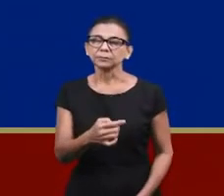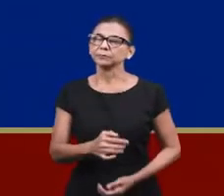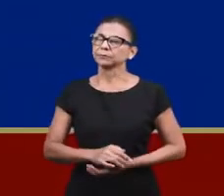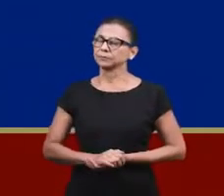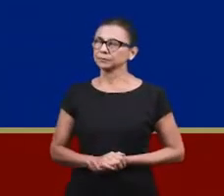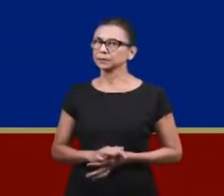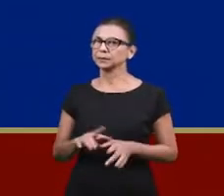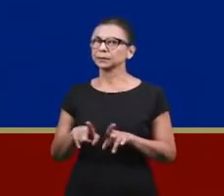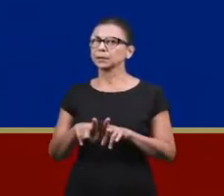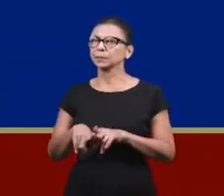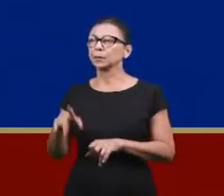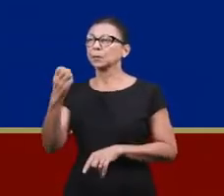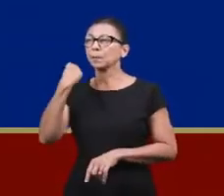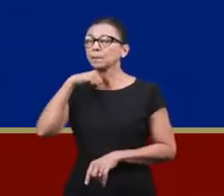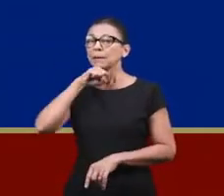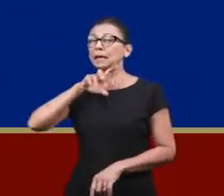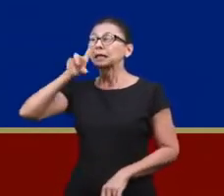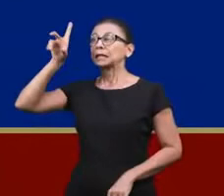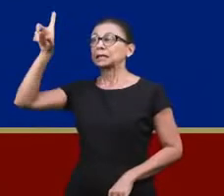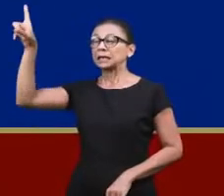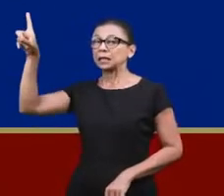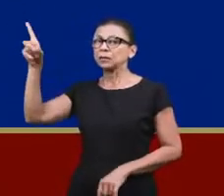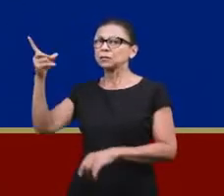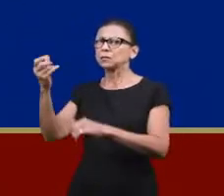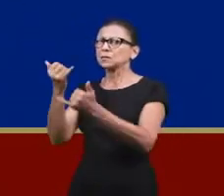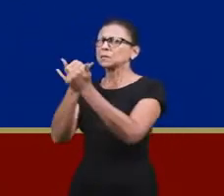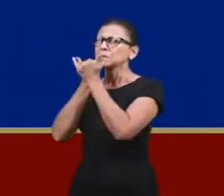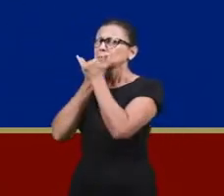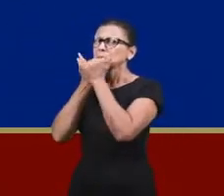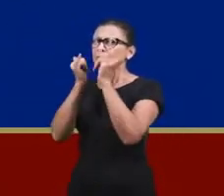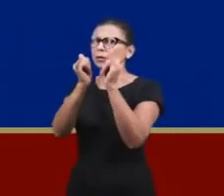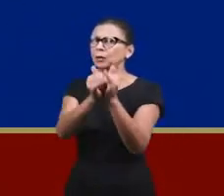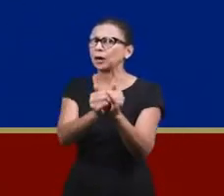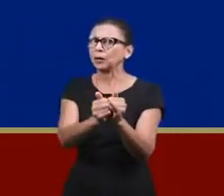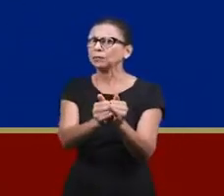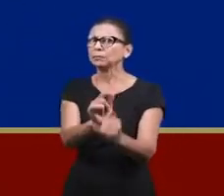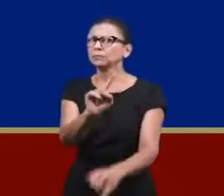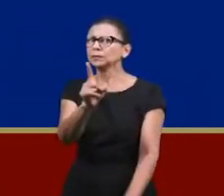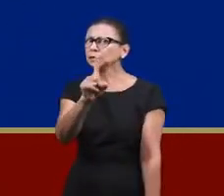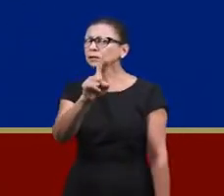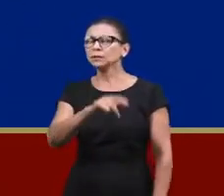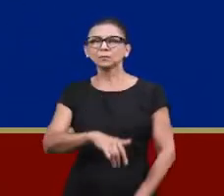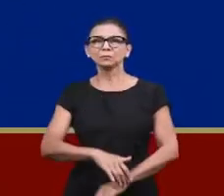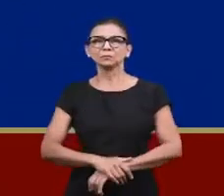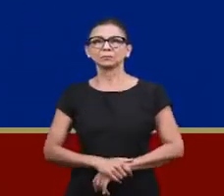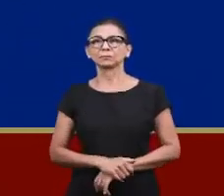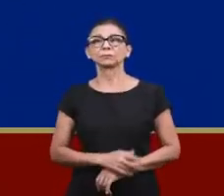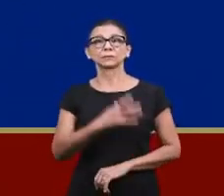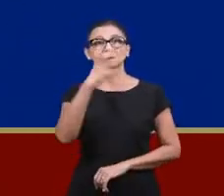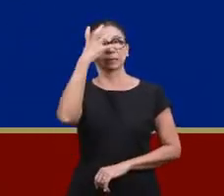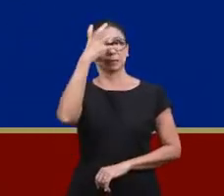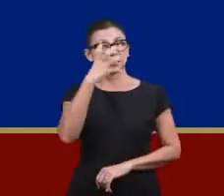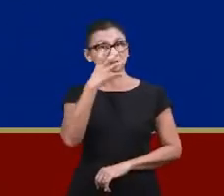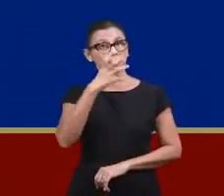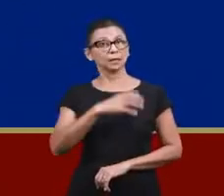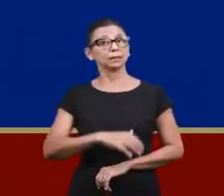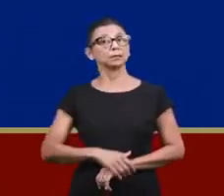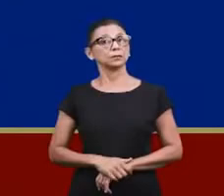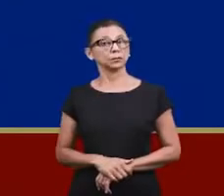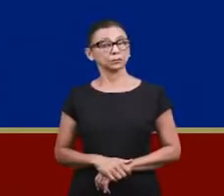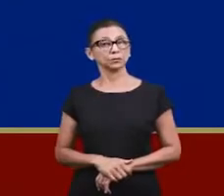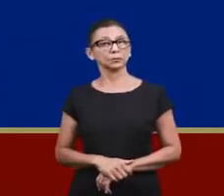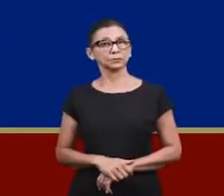their trespasses, neither will your Father forgive your trespasses. This is very